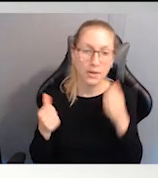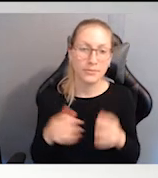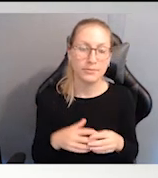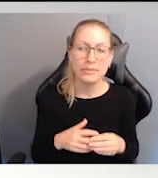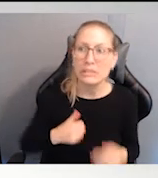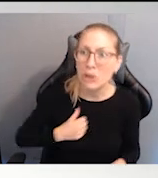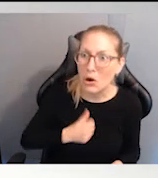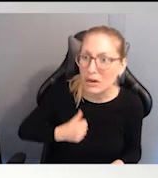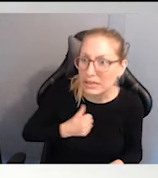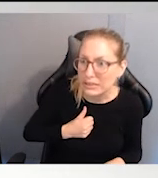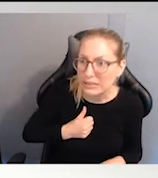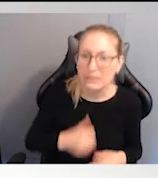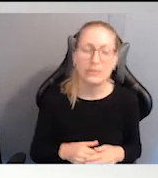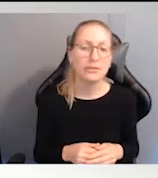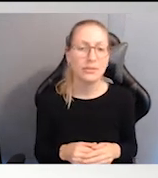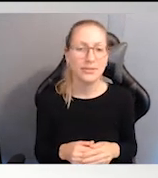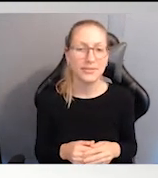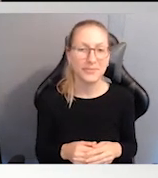Sorry.